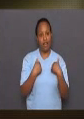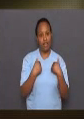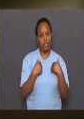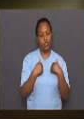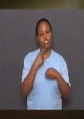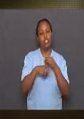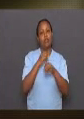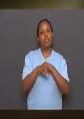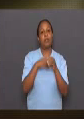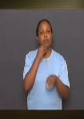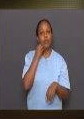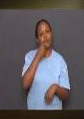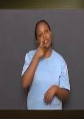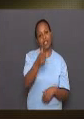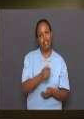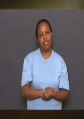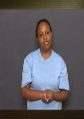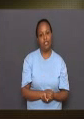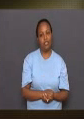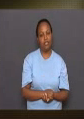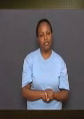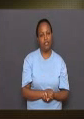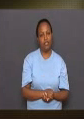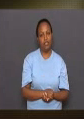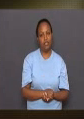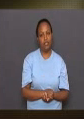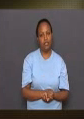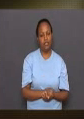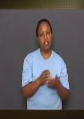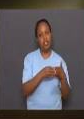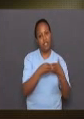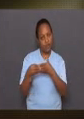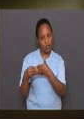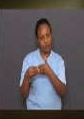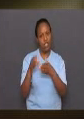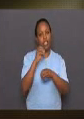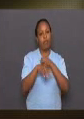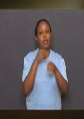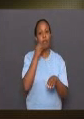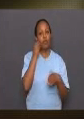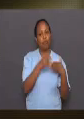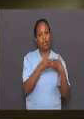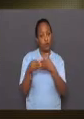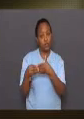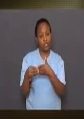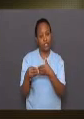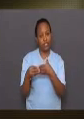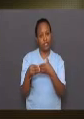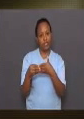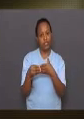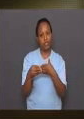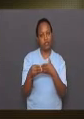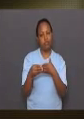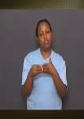the council. At assemblies, leaders of the council could speak and